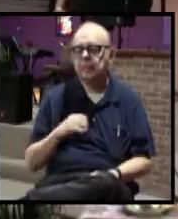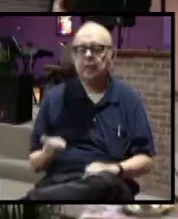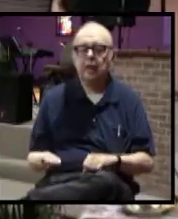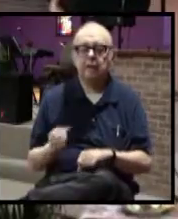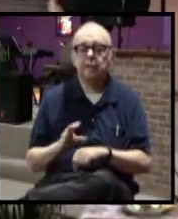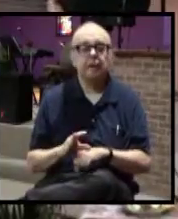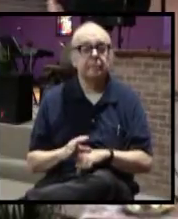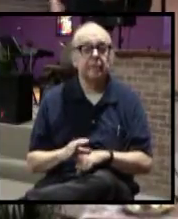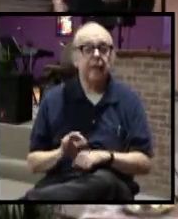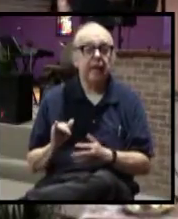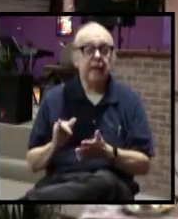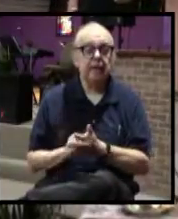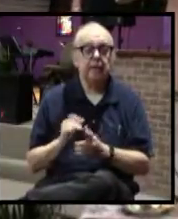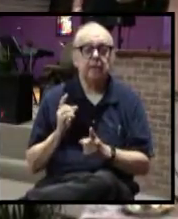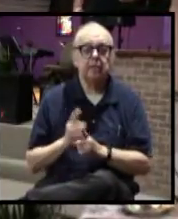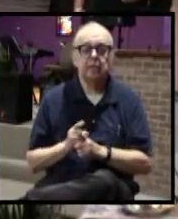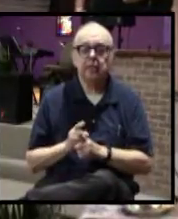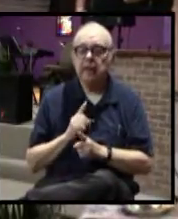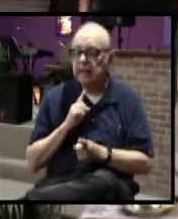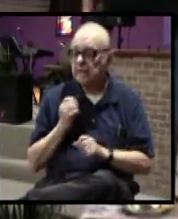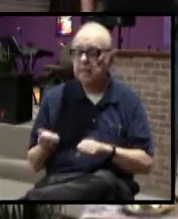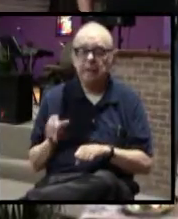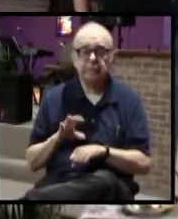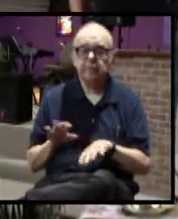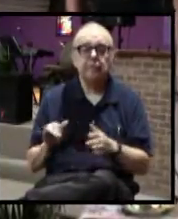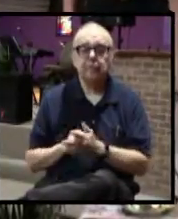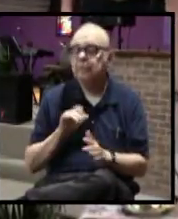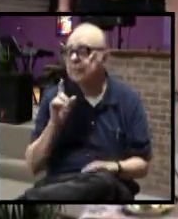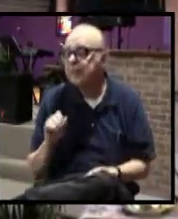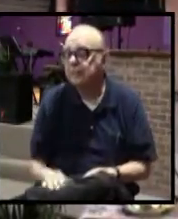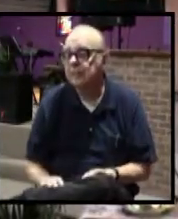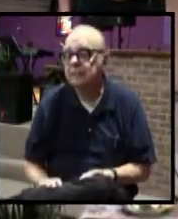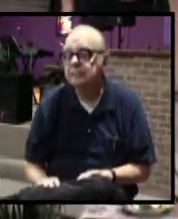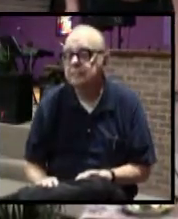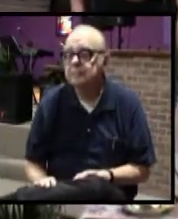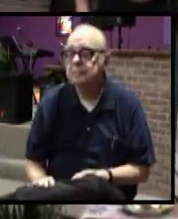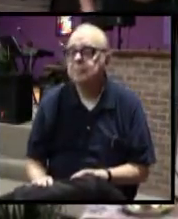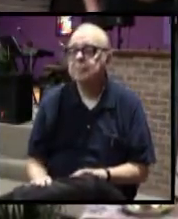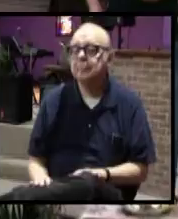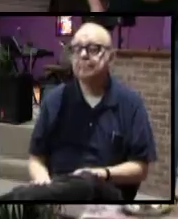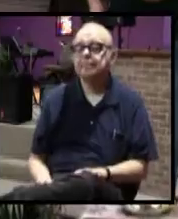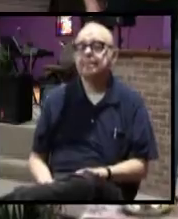says Calvary Baptist Church. Is that right? The Baptist Church doing this stuff?